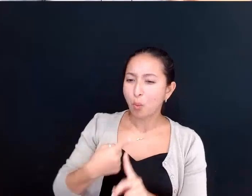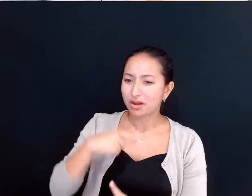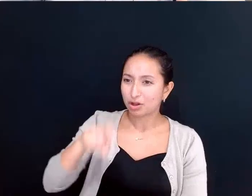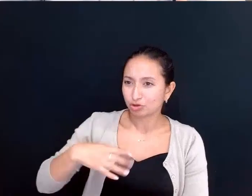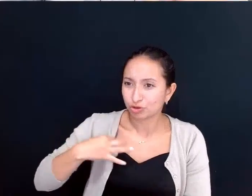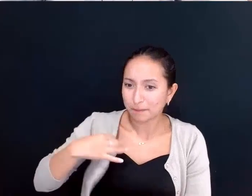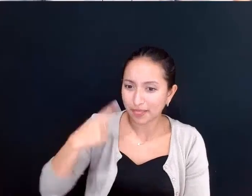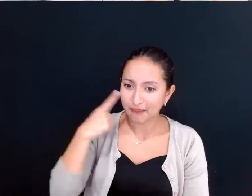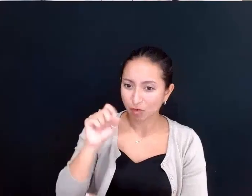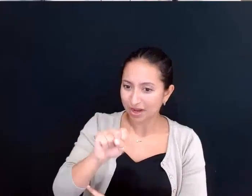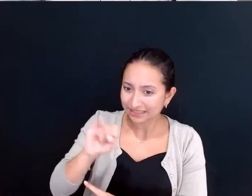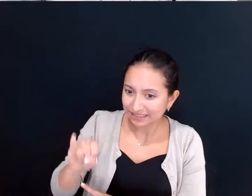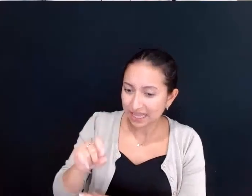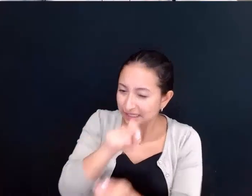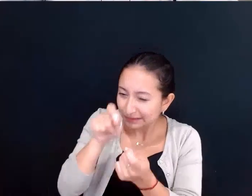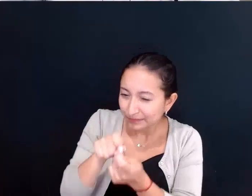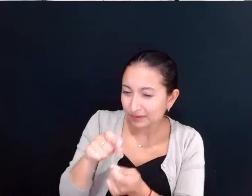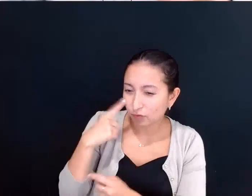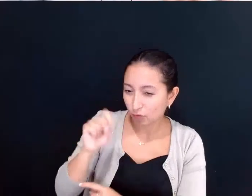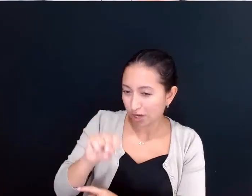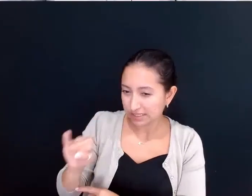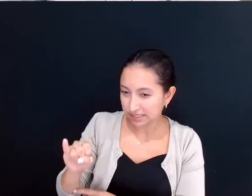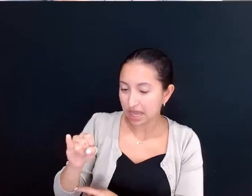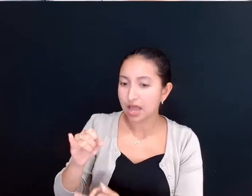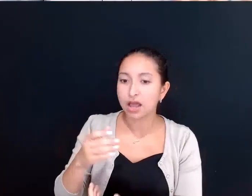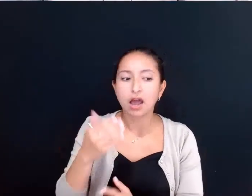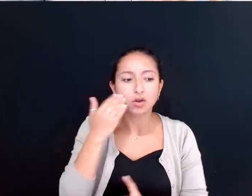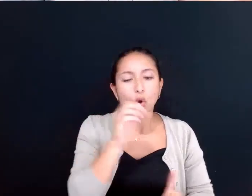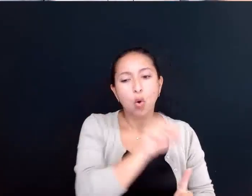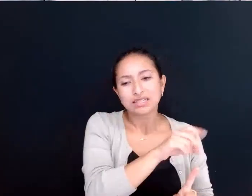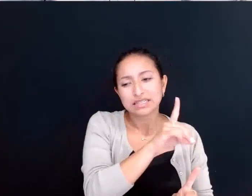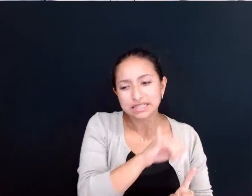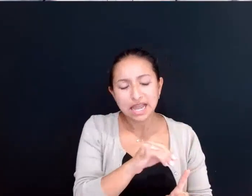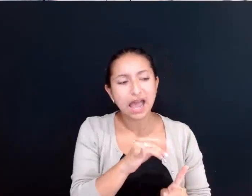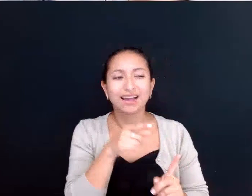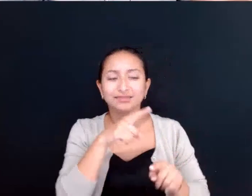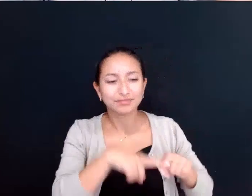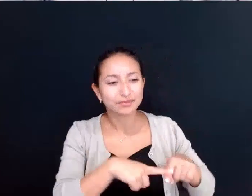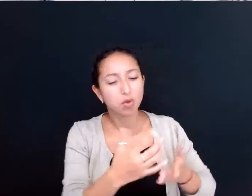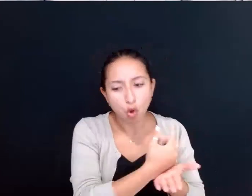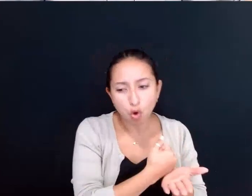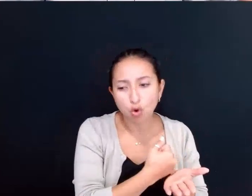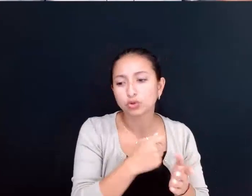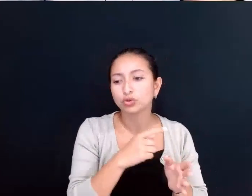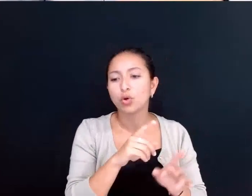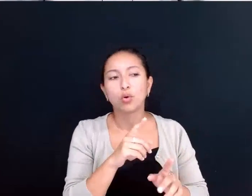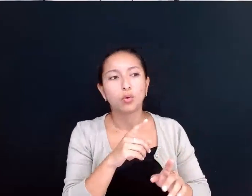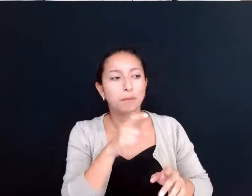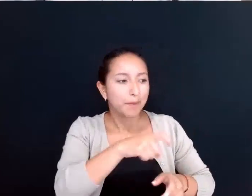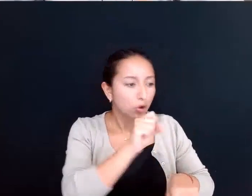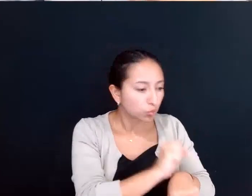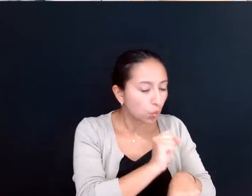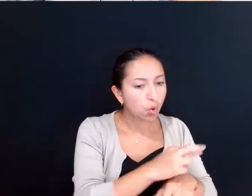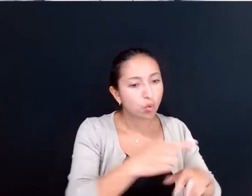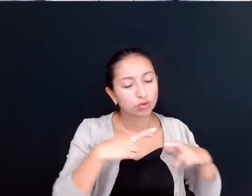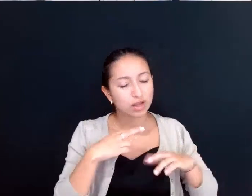for SSI specifically benefits? Because we know SSDI, that's more of an earned benefit. So somebody's working, setting up for retirement,